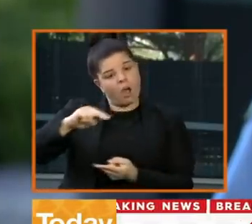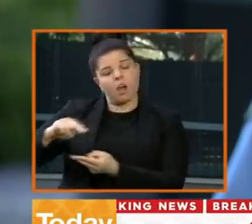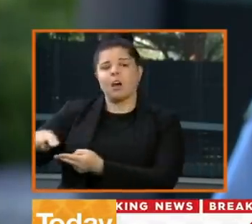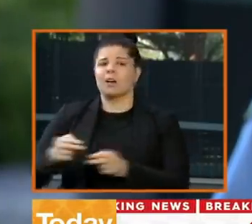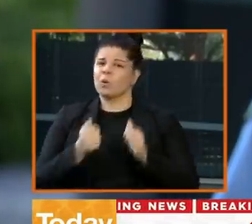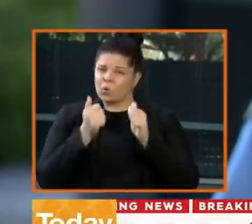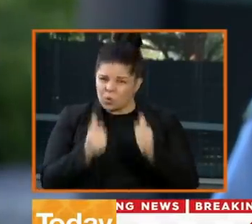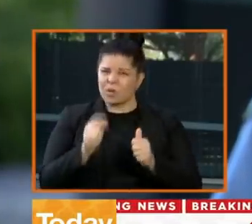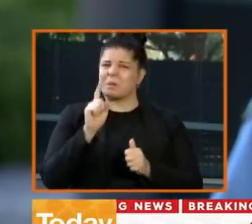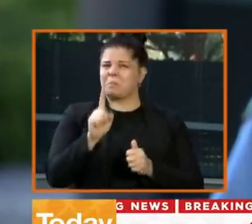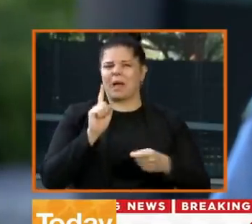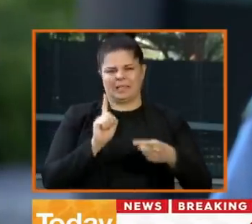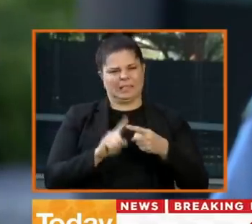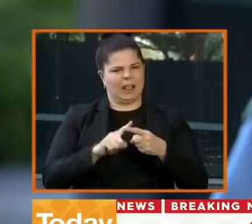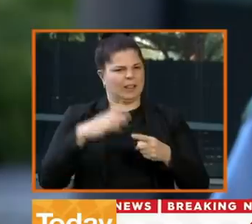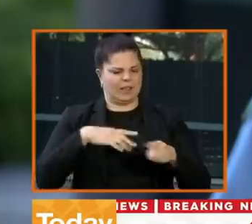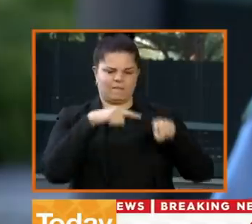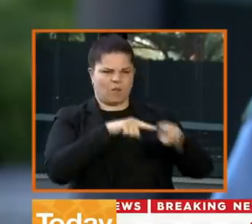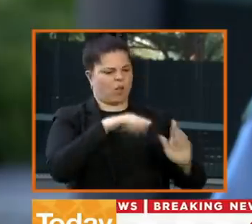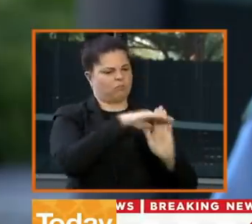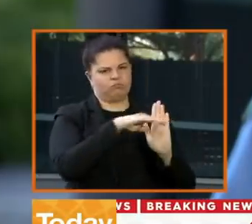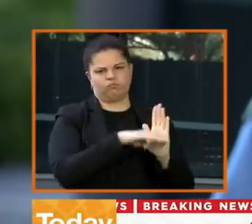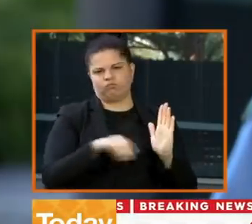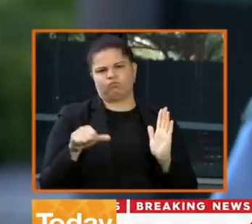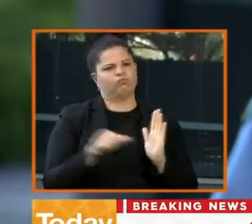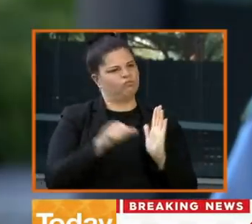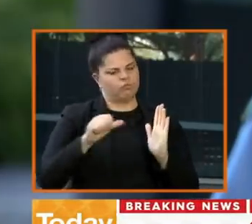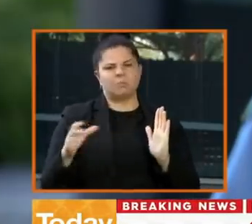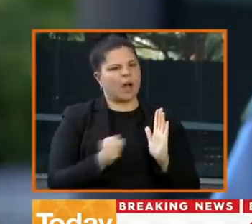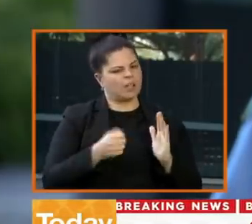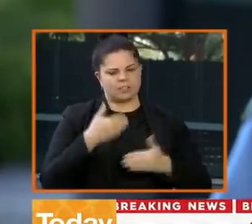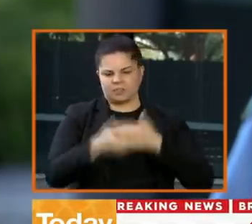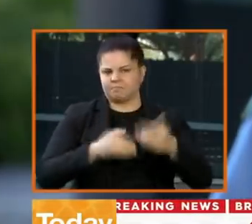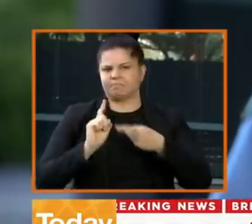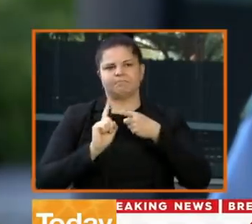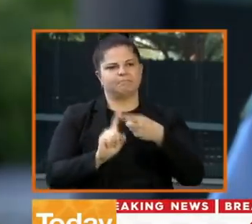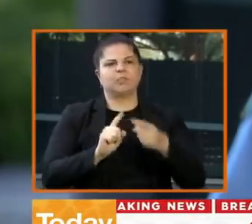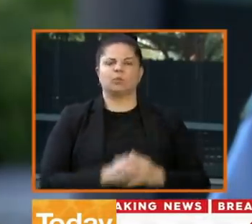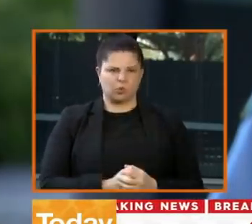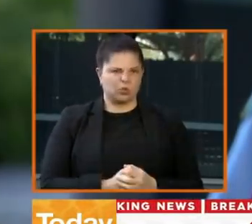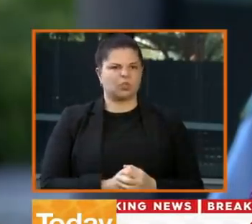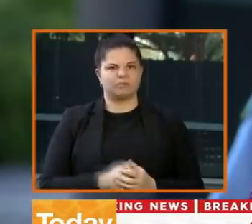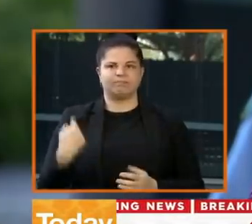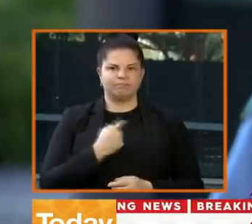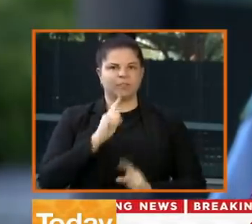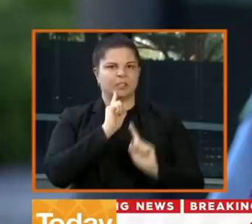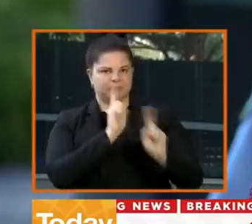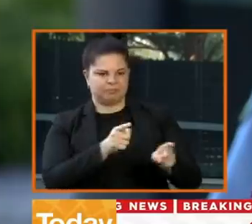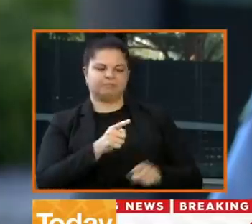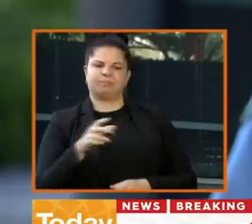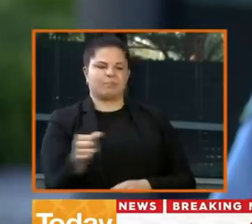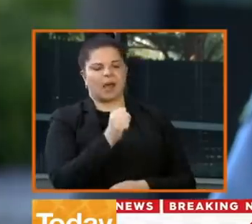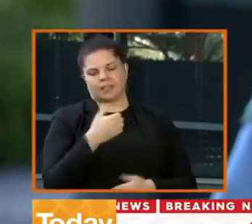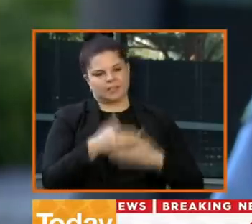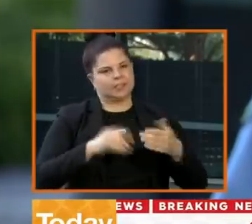us to continue to follow the restrictions, to continue to do what we've been asked to make sure that spread is controlled.